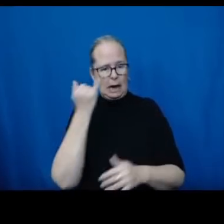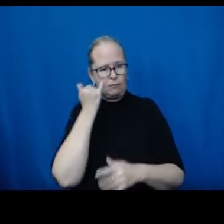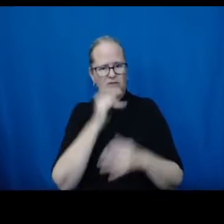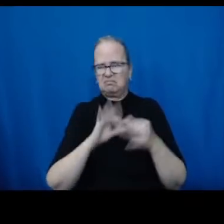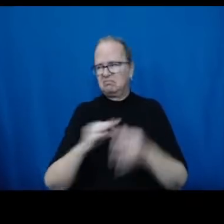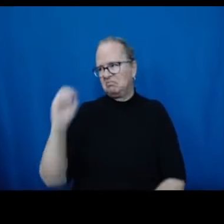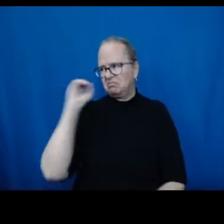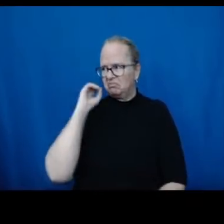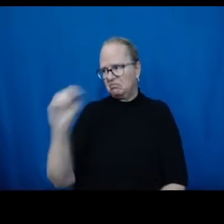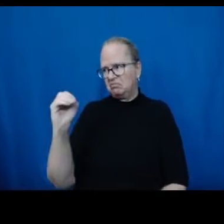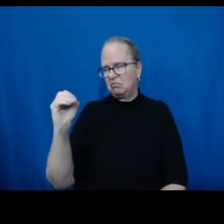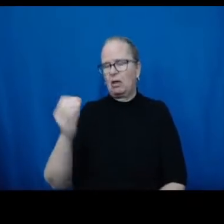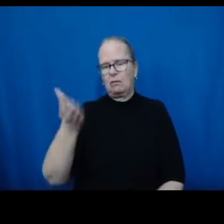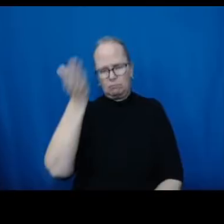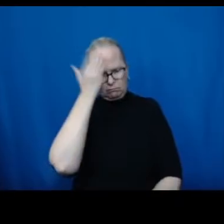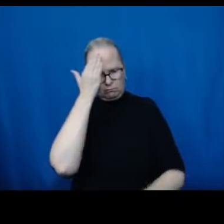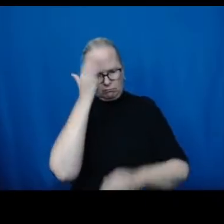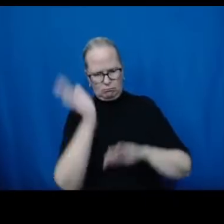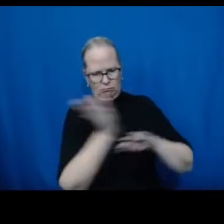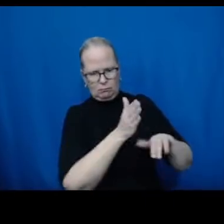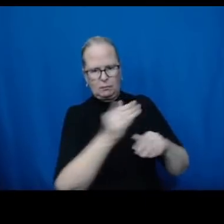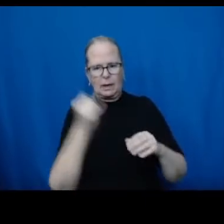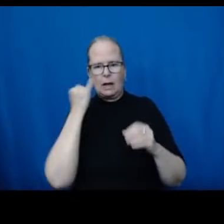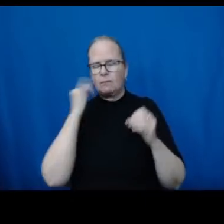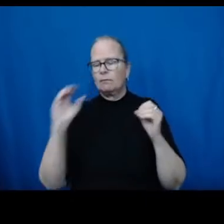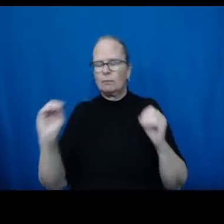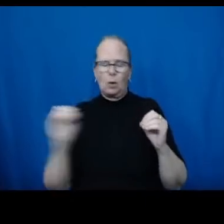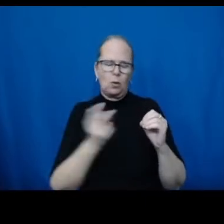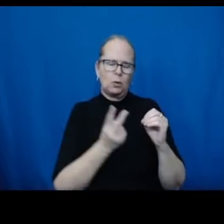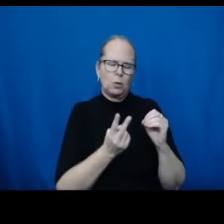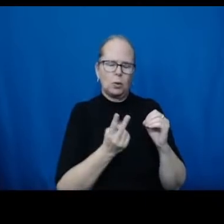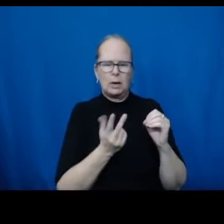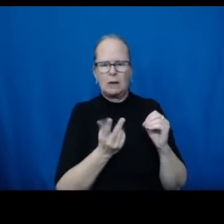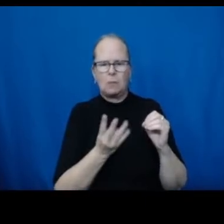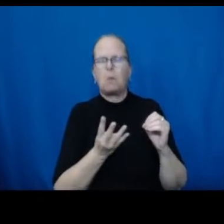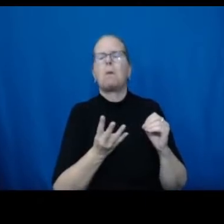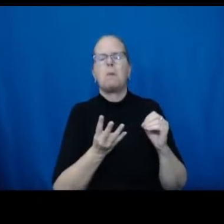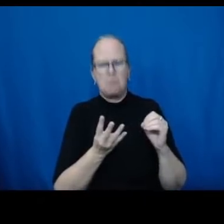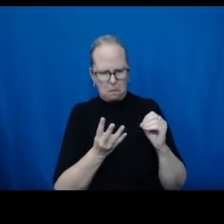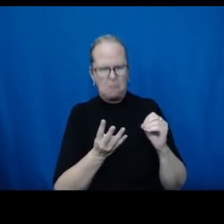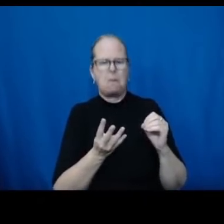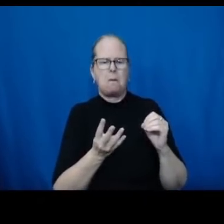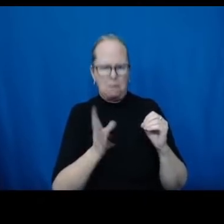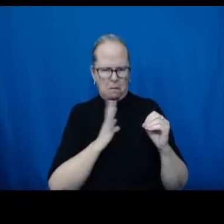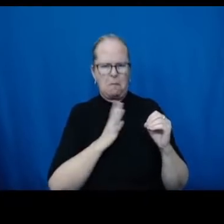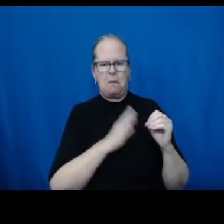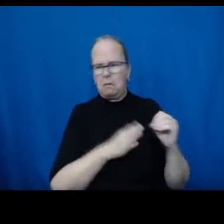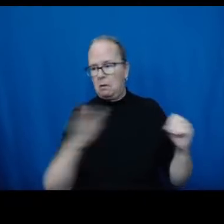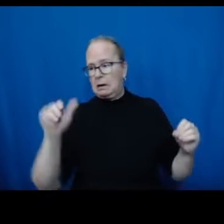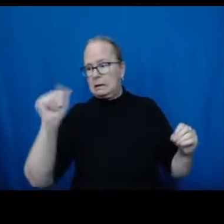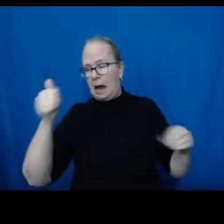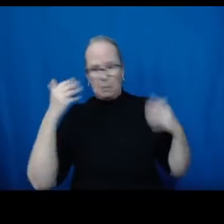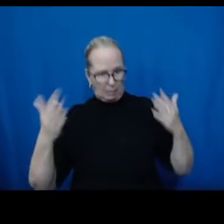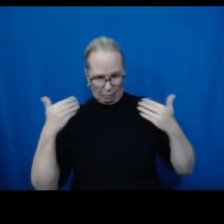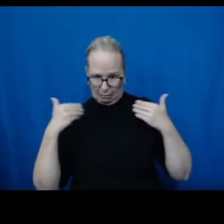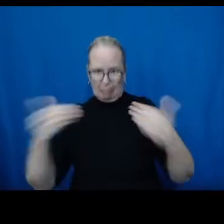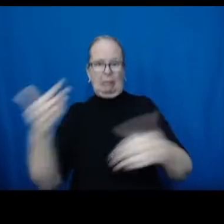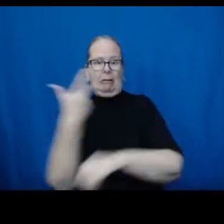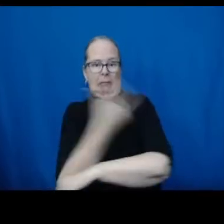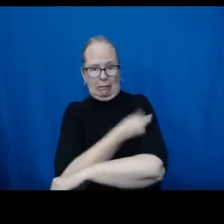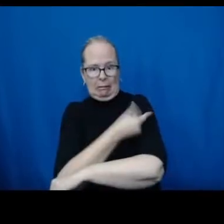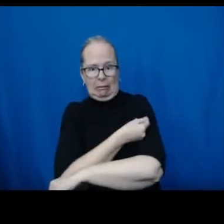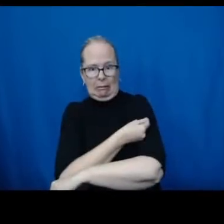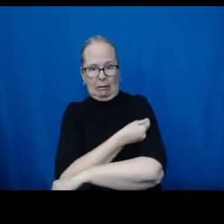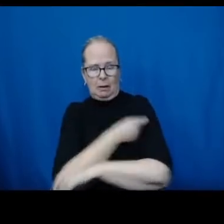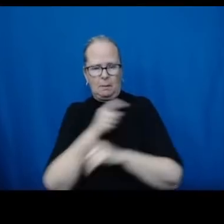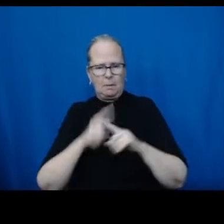became available. What thoughts do the rest of you have around good ways to lean into those conversations and some of those first questions